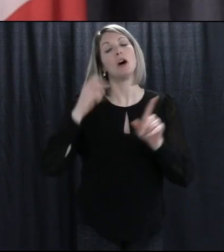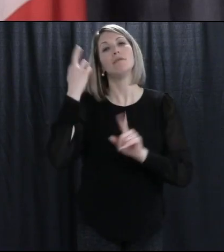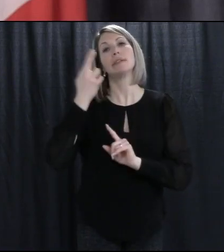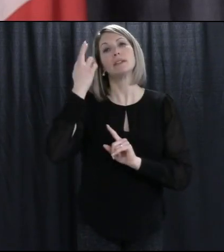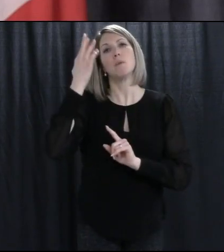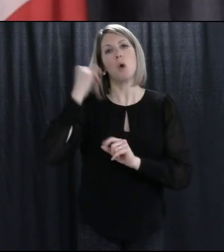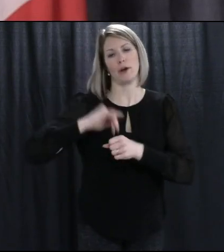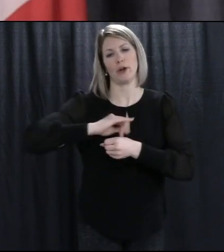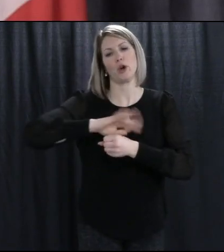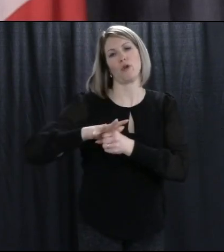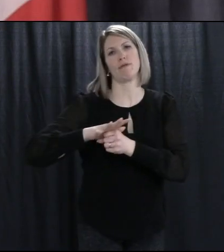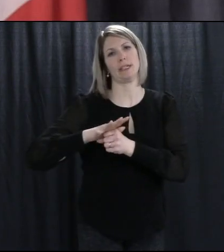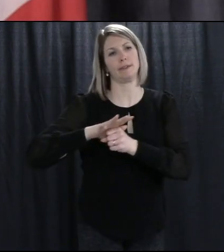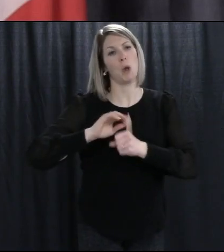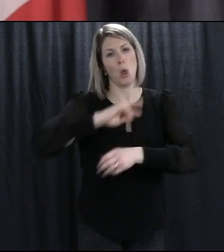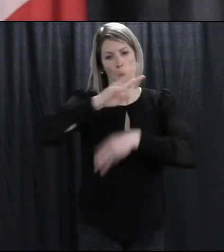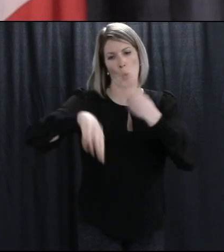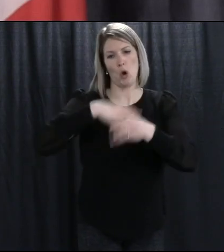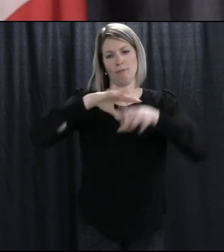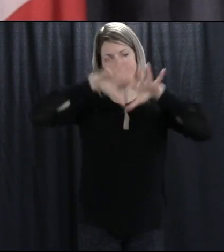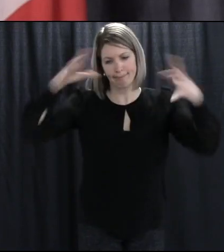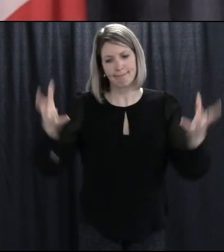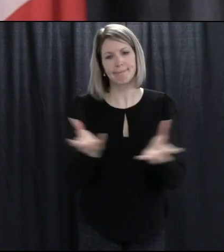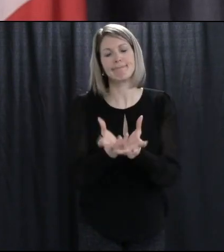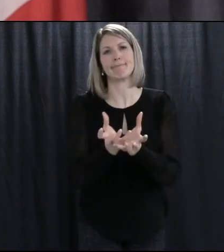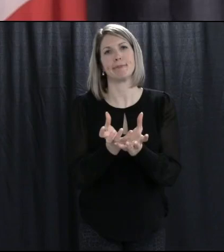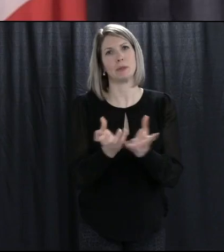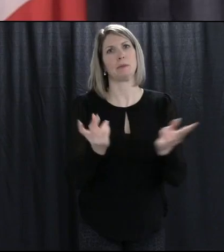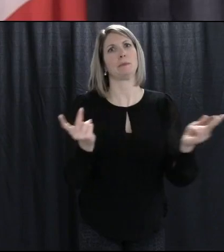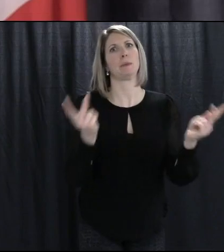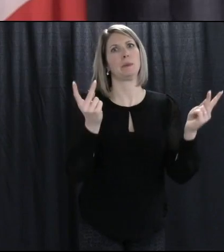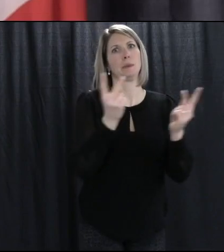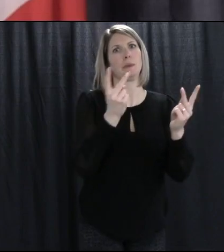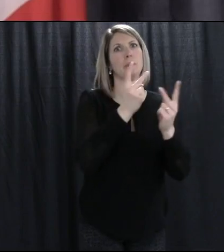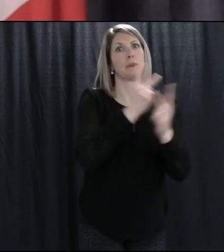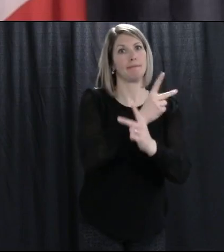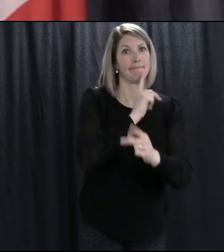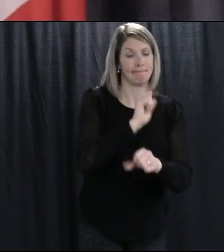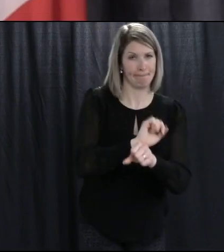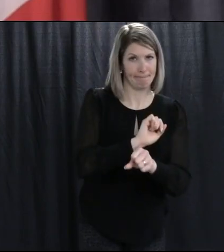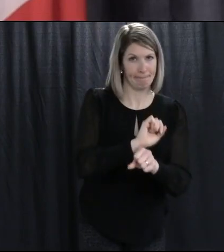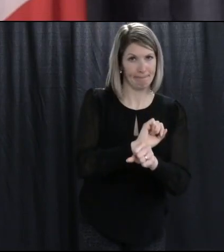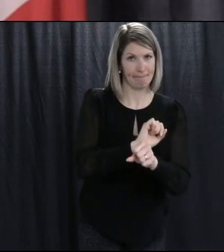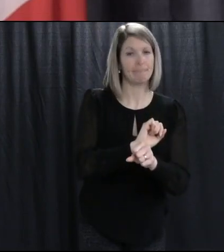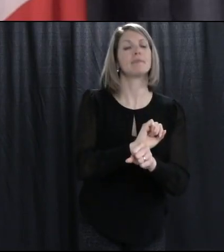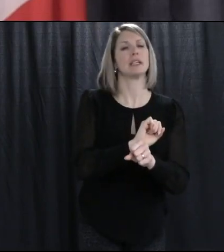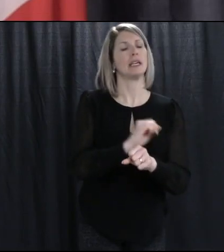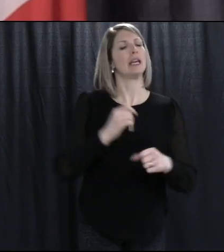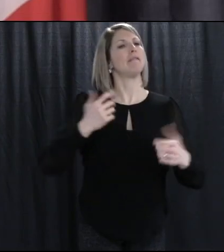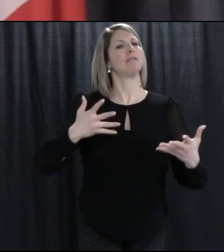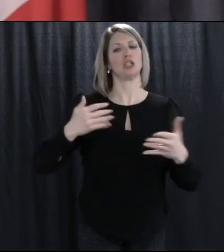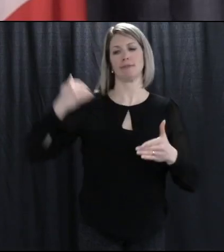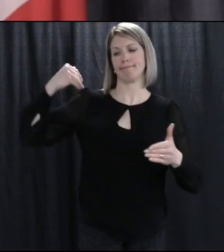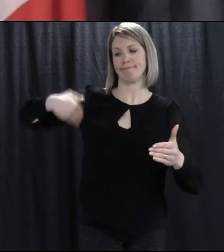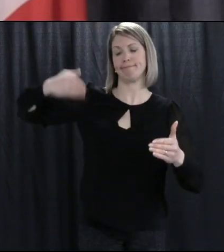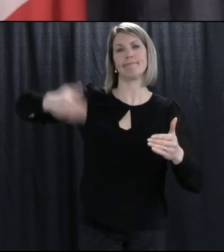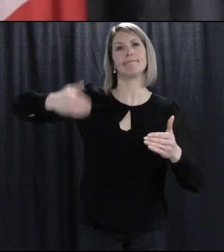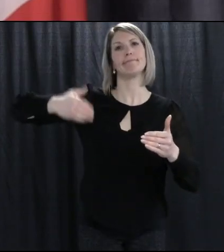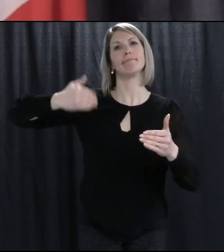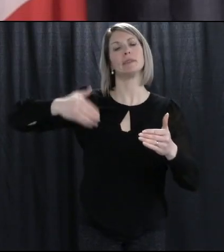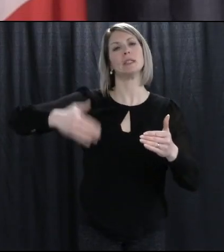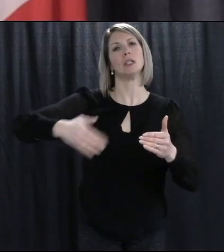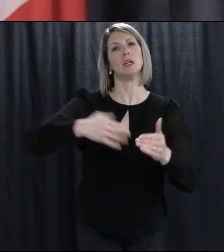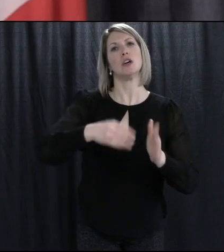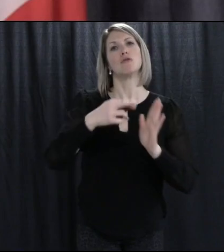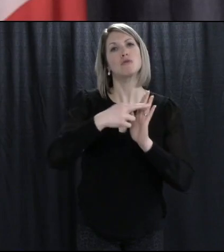this declaration enables us to strengthen the public health measures we have already been communicating to the public. These levers enable